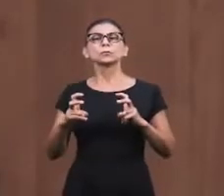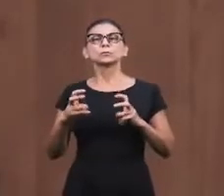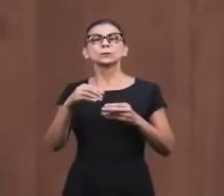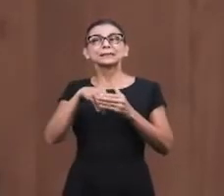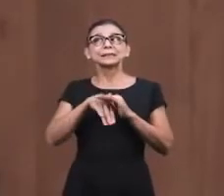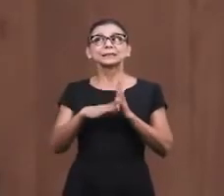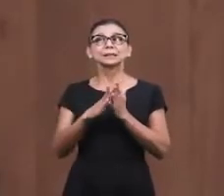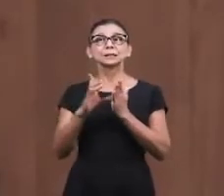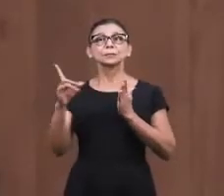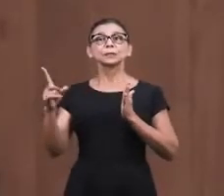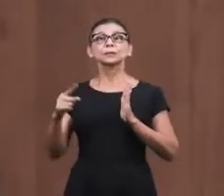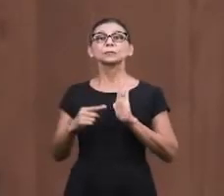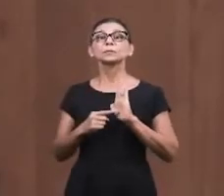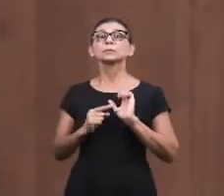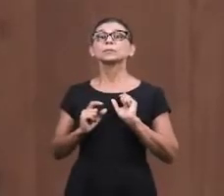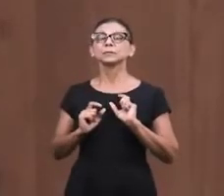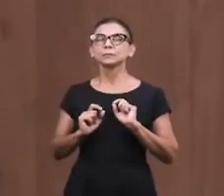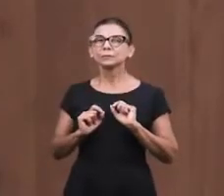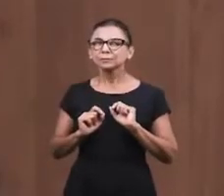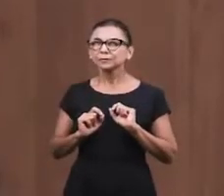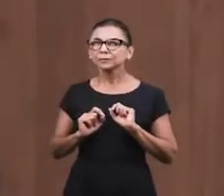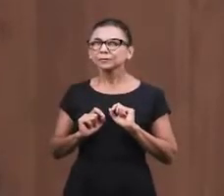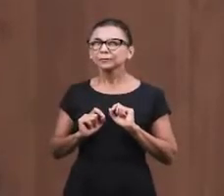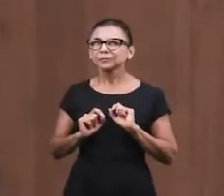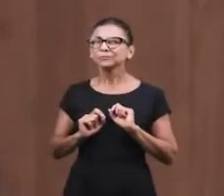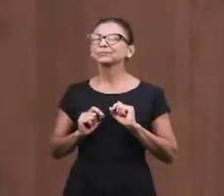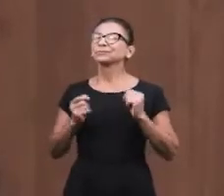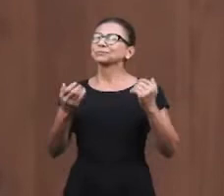Bible is Jesus.